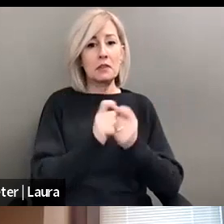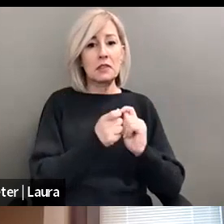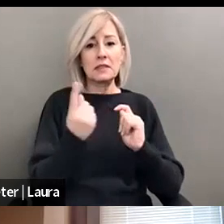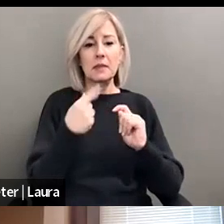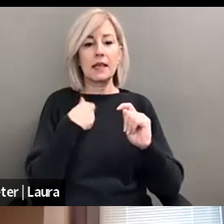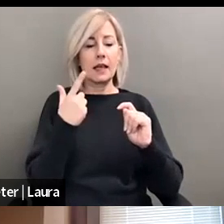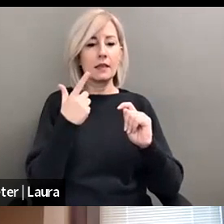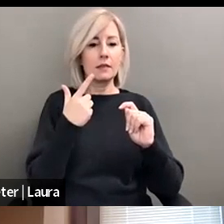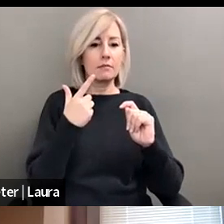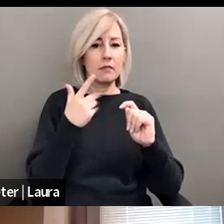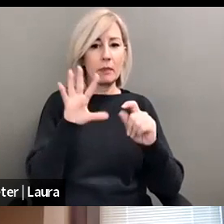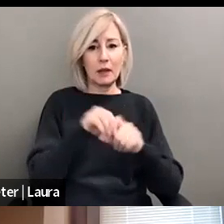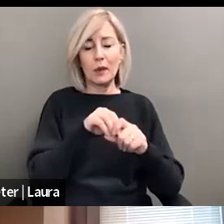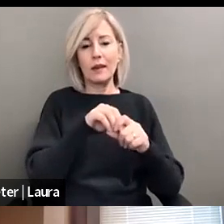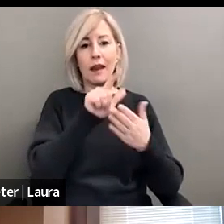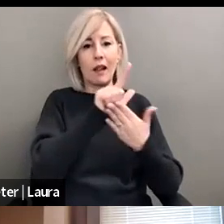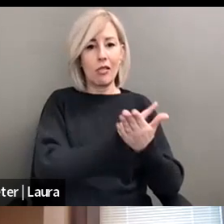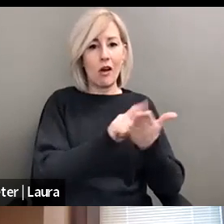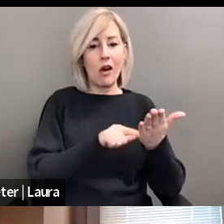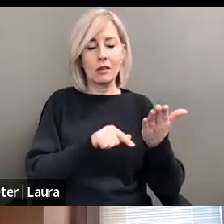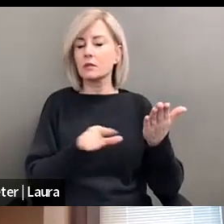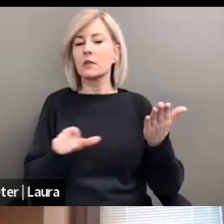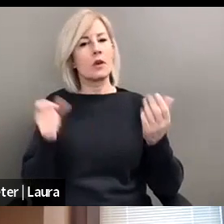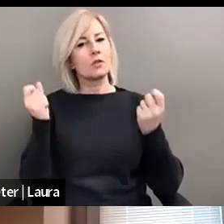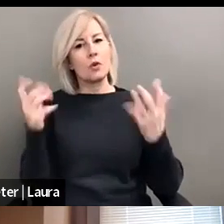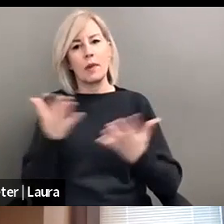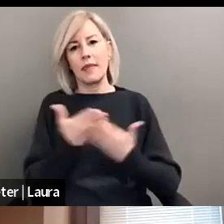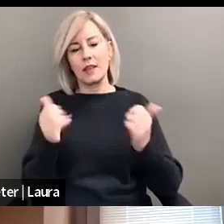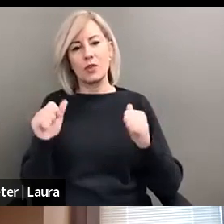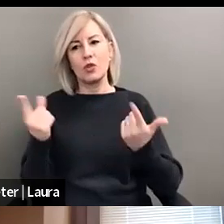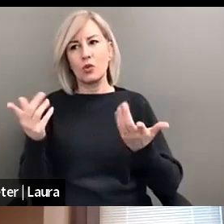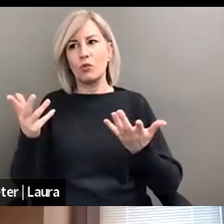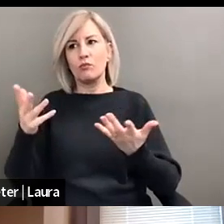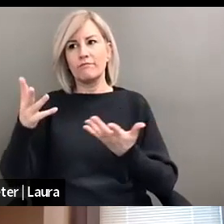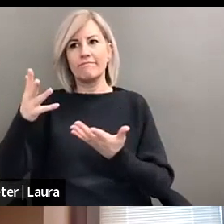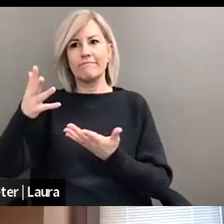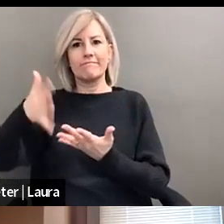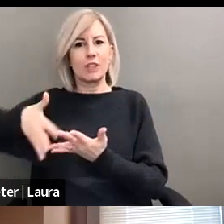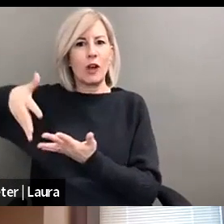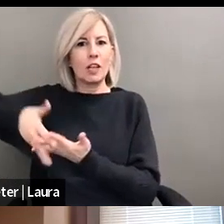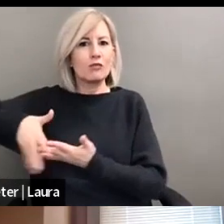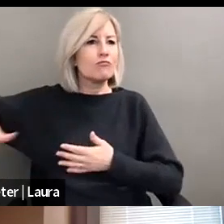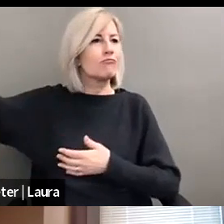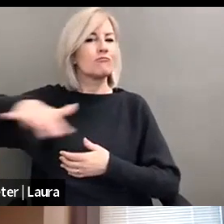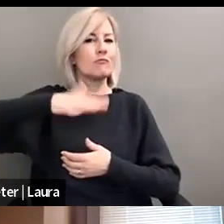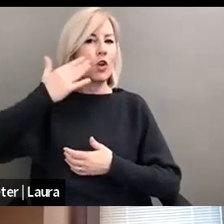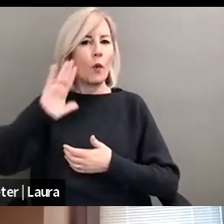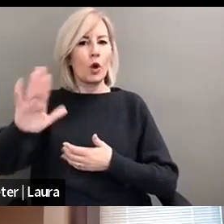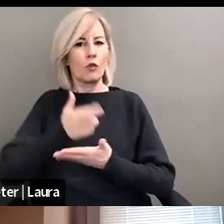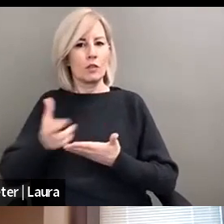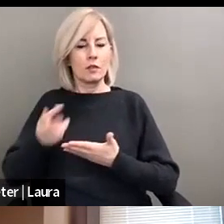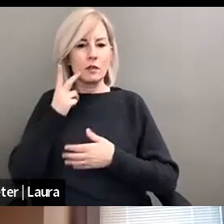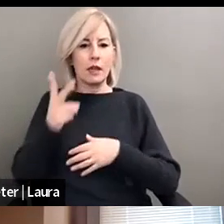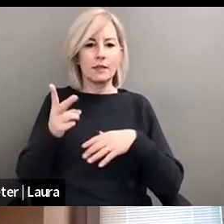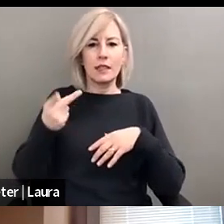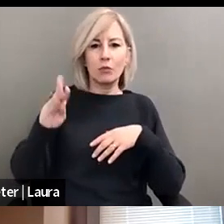It's going to be in a piece of legislation. There are so many things that you can do on the ground knowing the resources that you have. So I see Paula